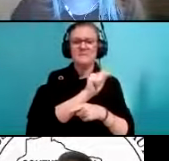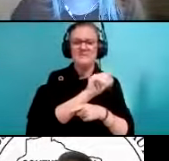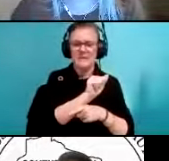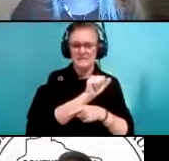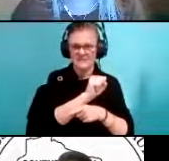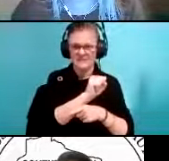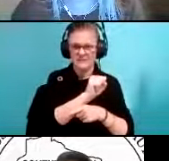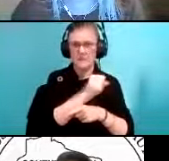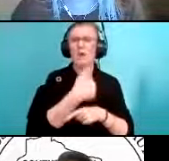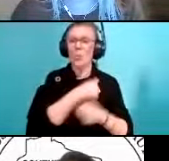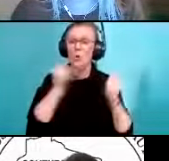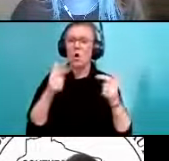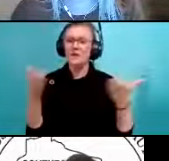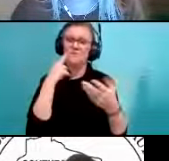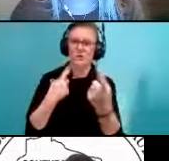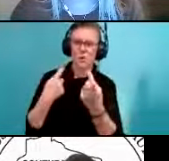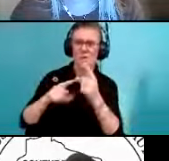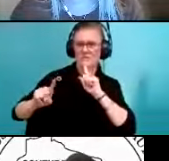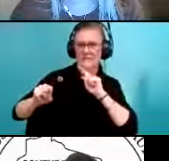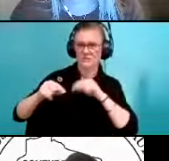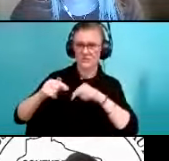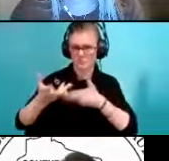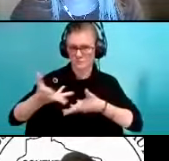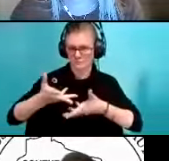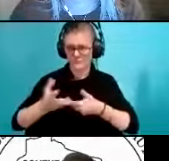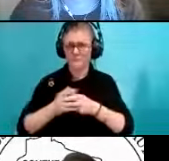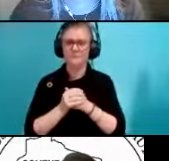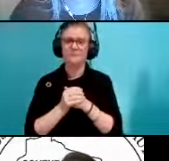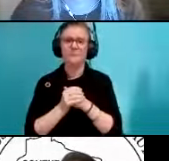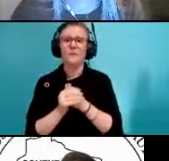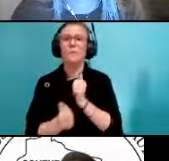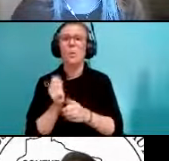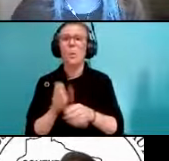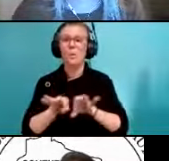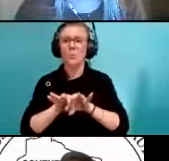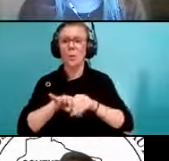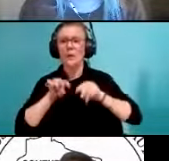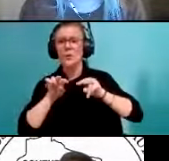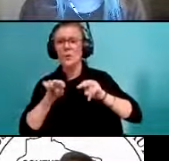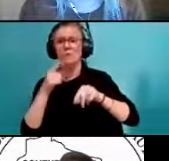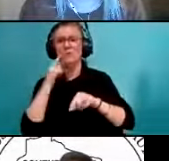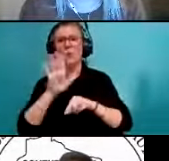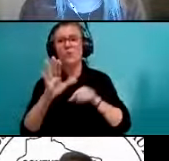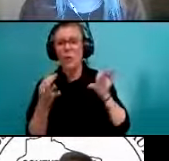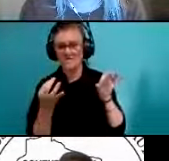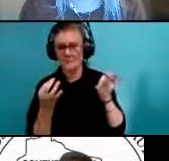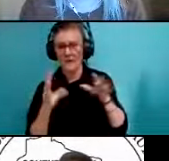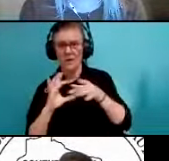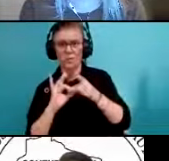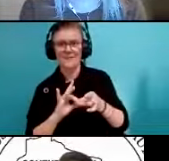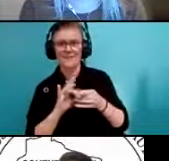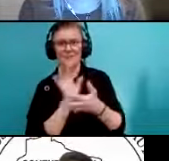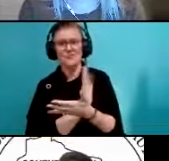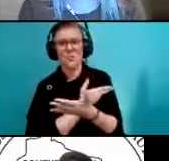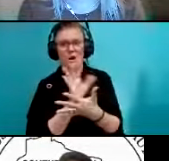answer any questions that may come up. And most importantly, we're looking for feedback on the